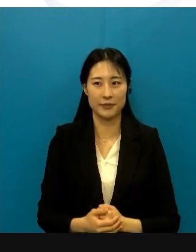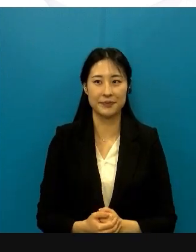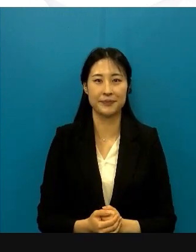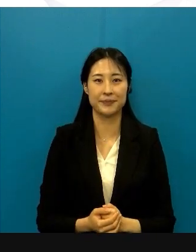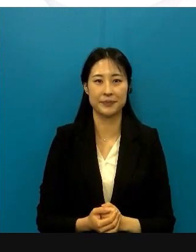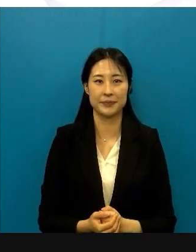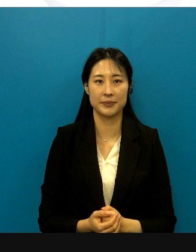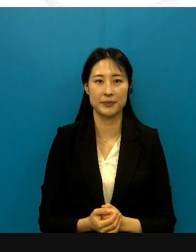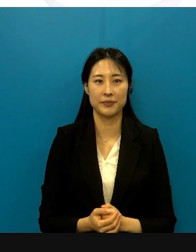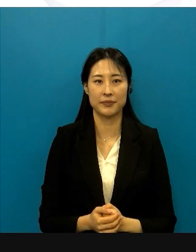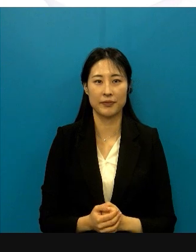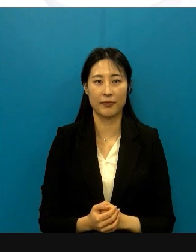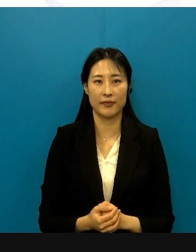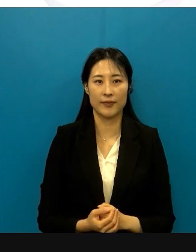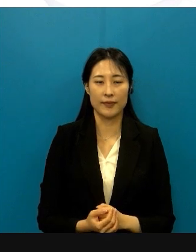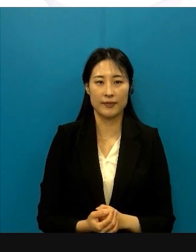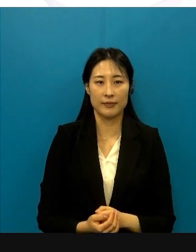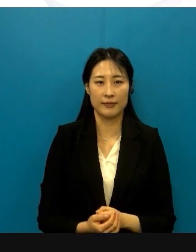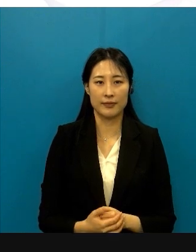go.